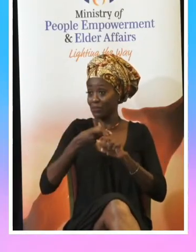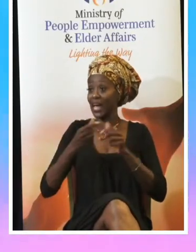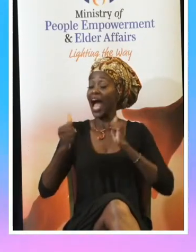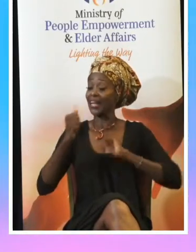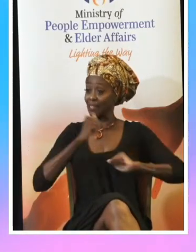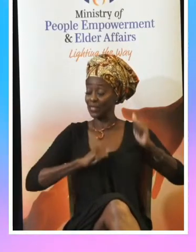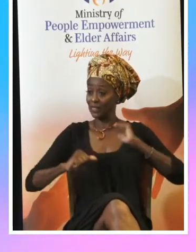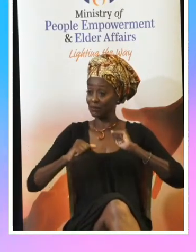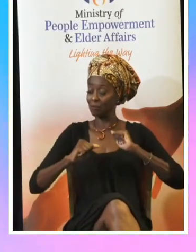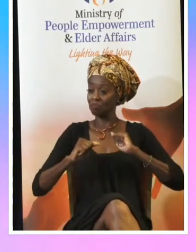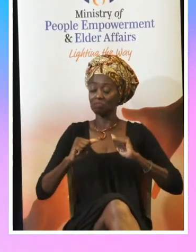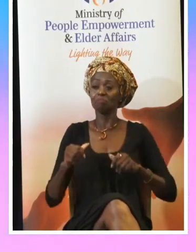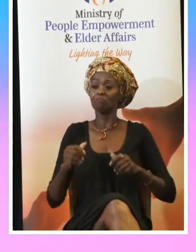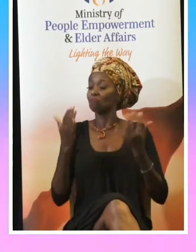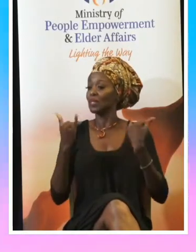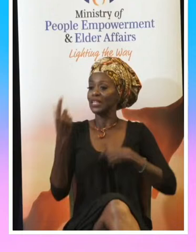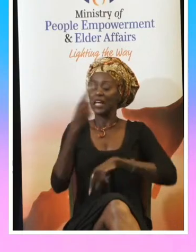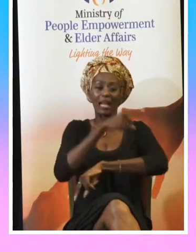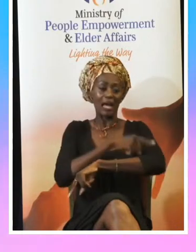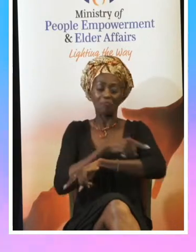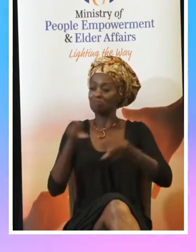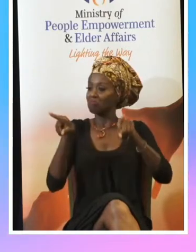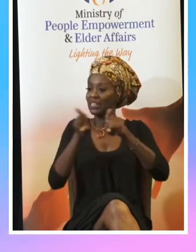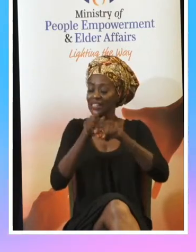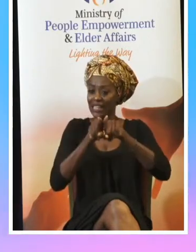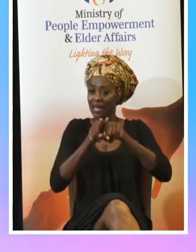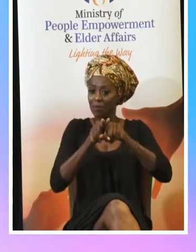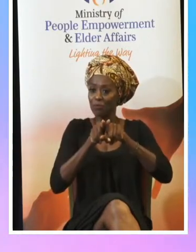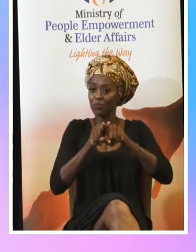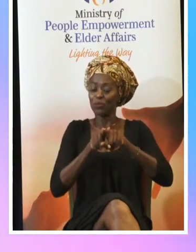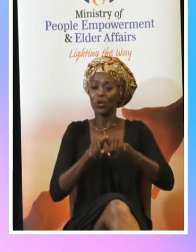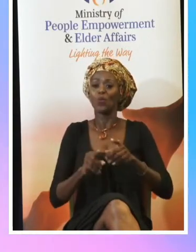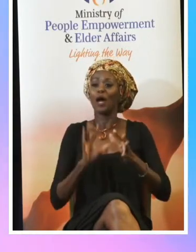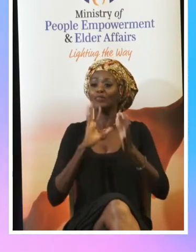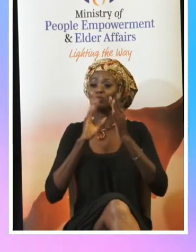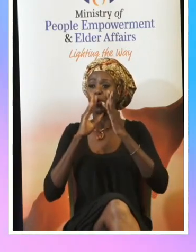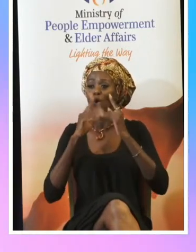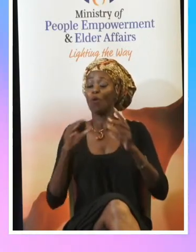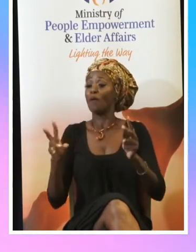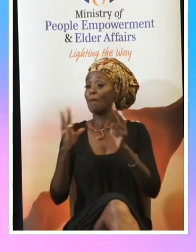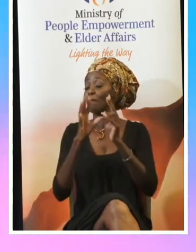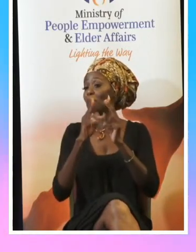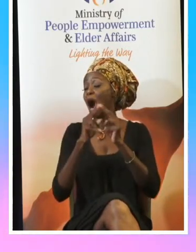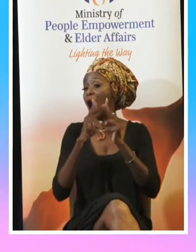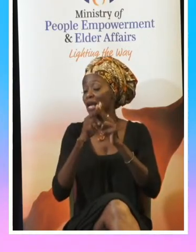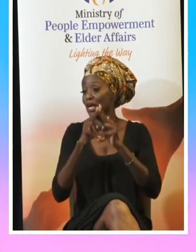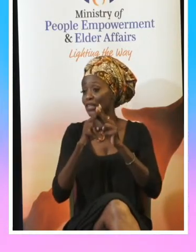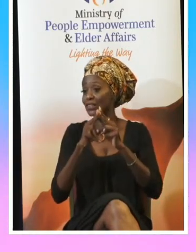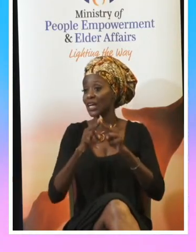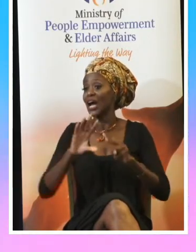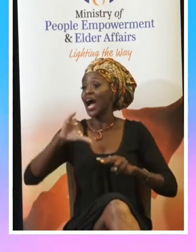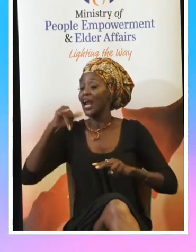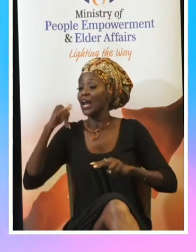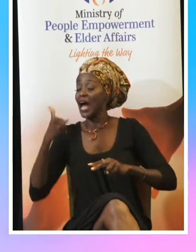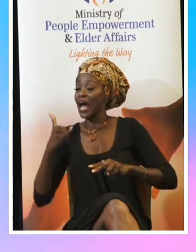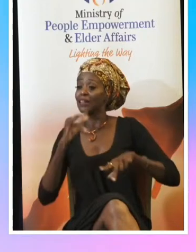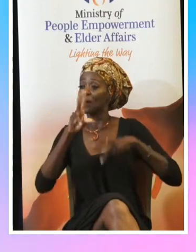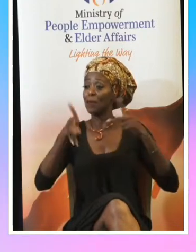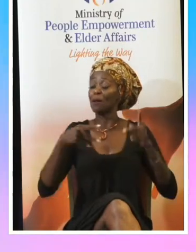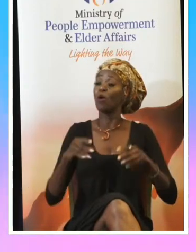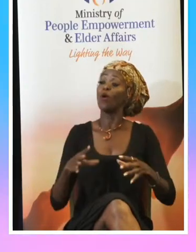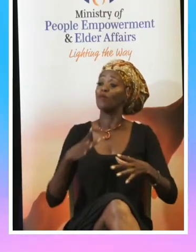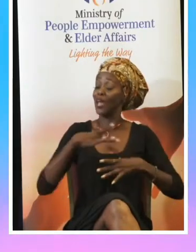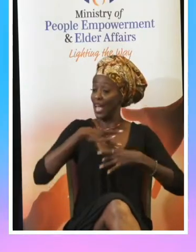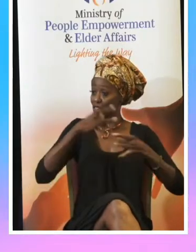is no different, as we have reached out to our partners, stakeholders, and those with general interest in the